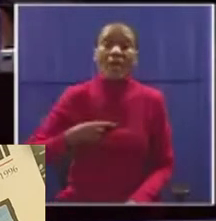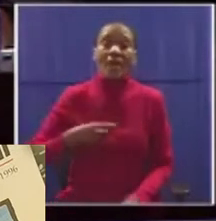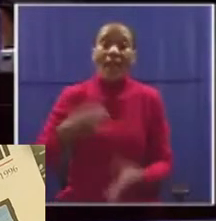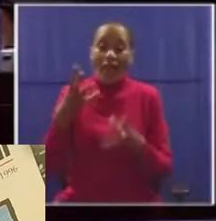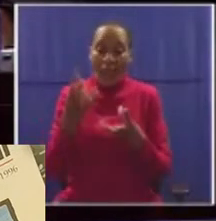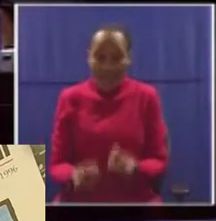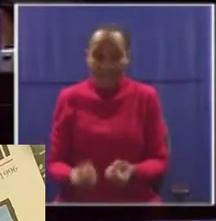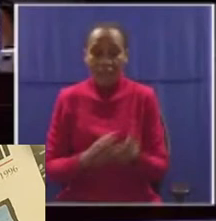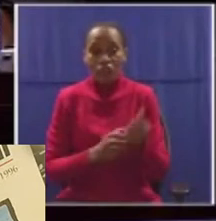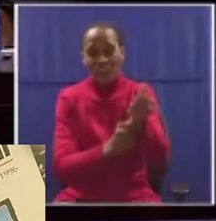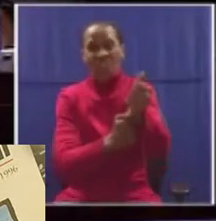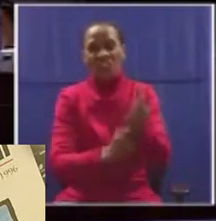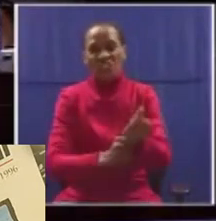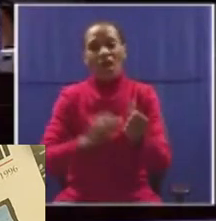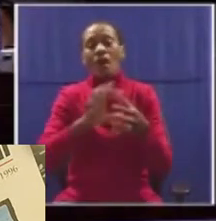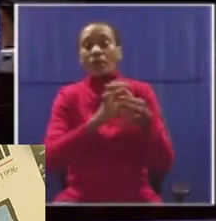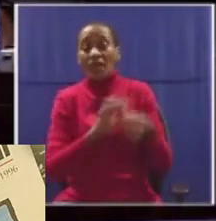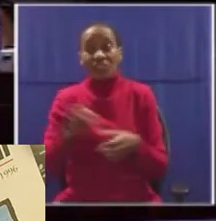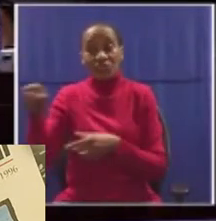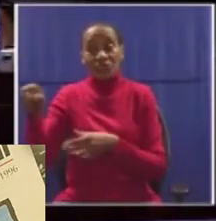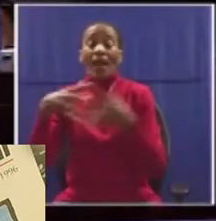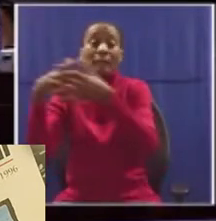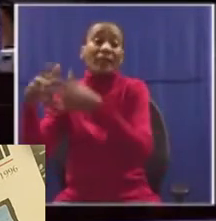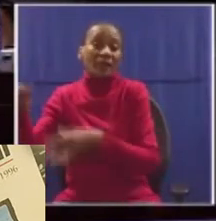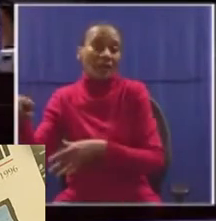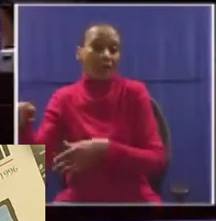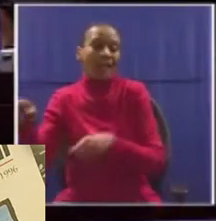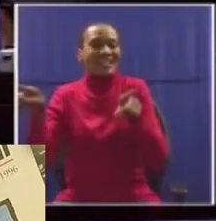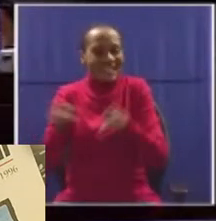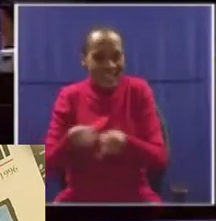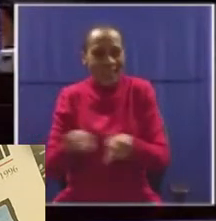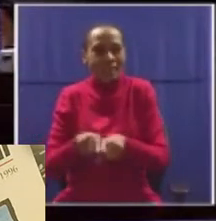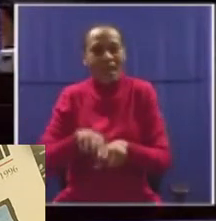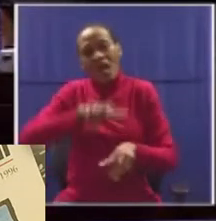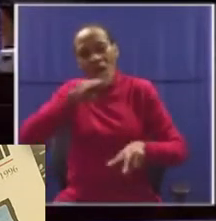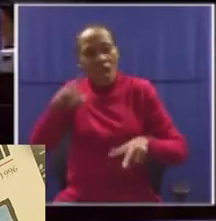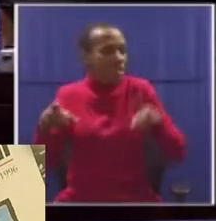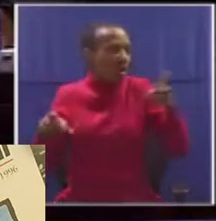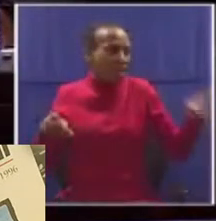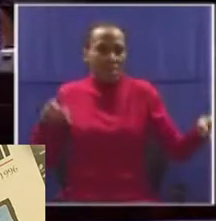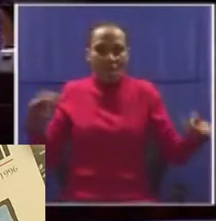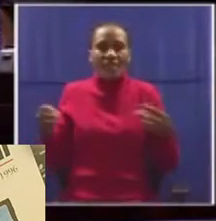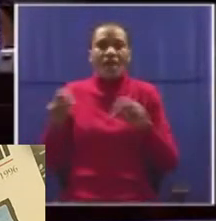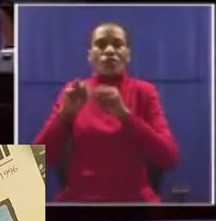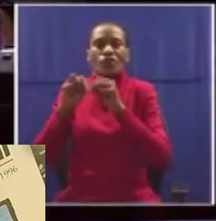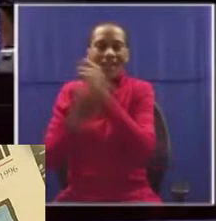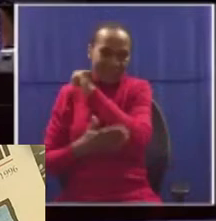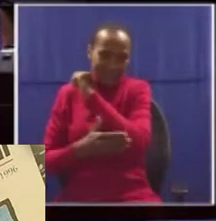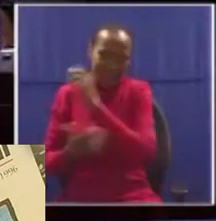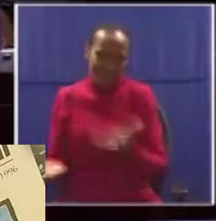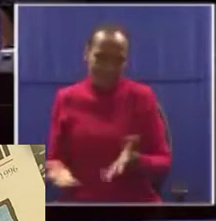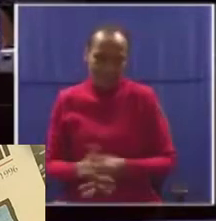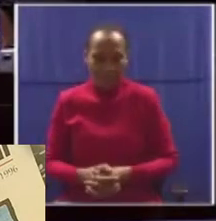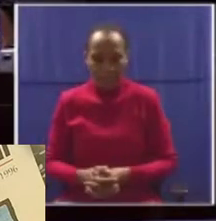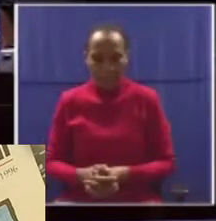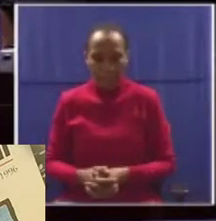have a strategic relationship with the United States of America as we do with any other nations